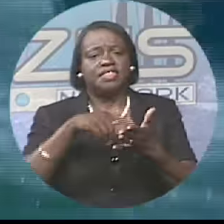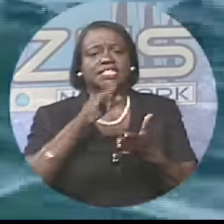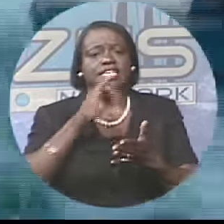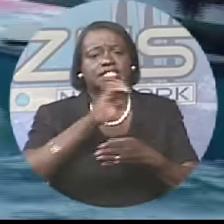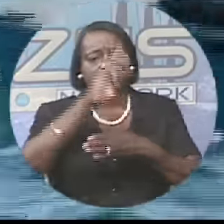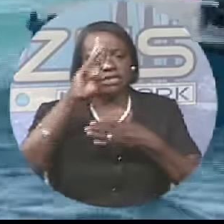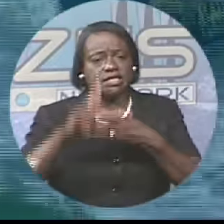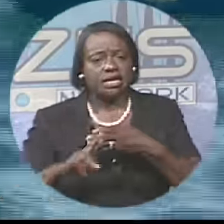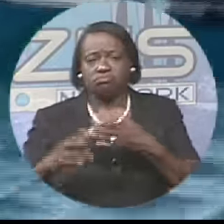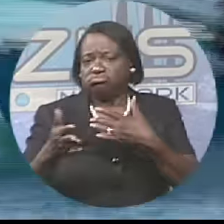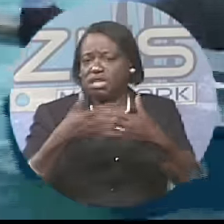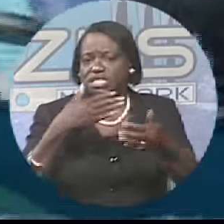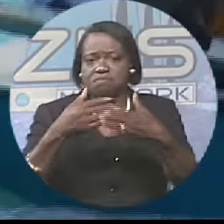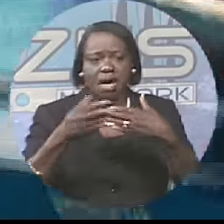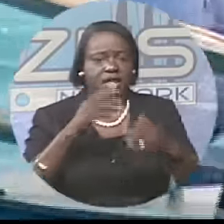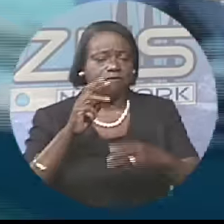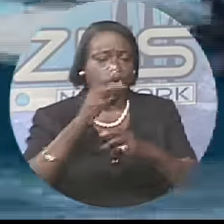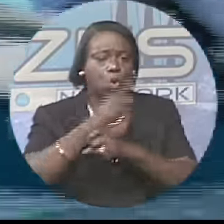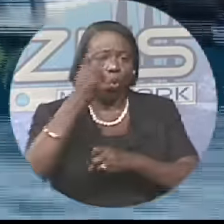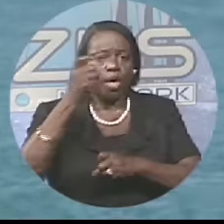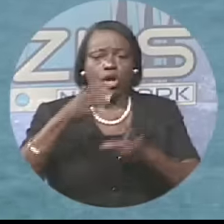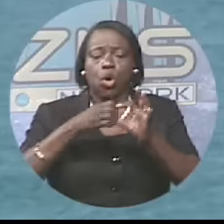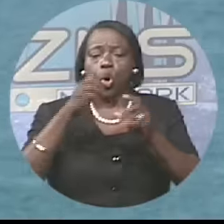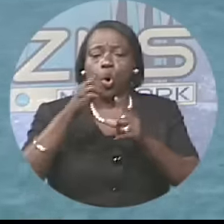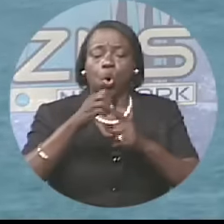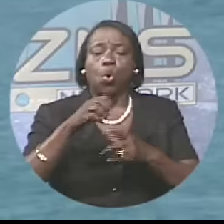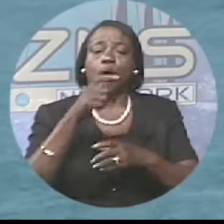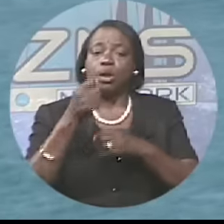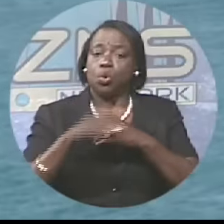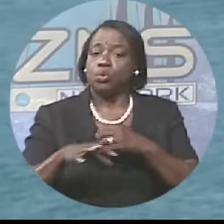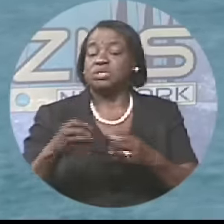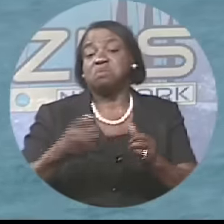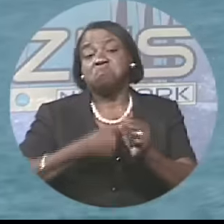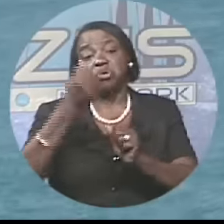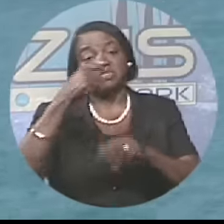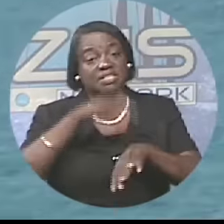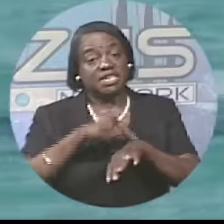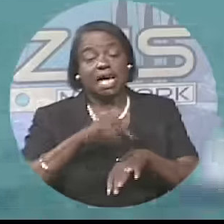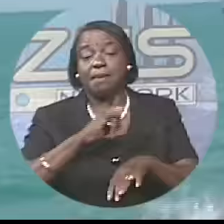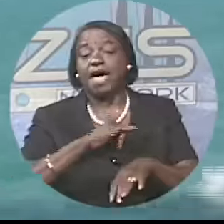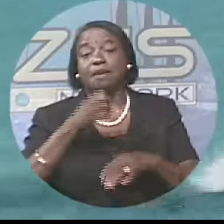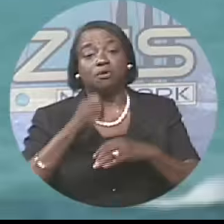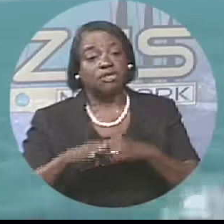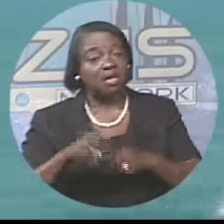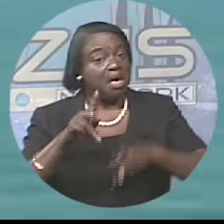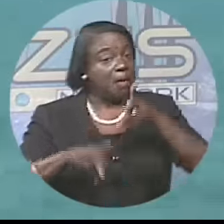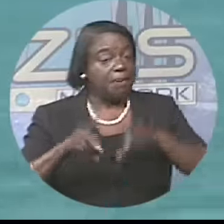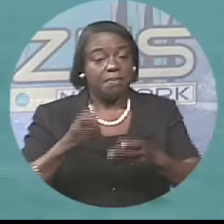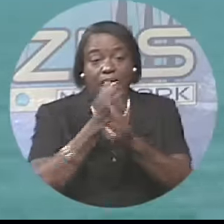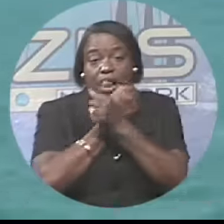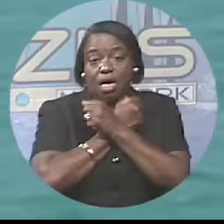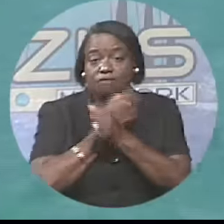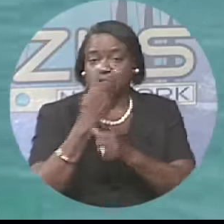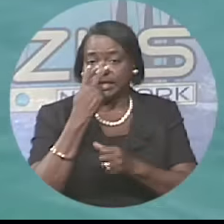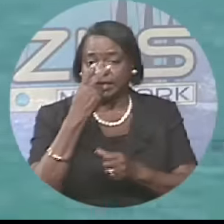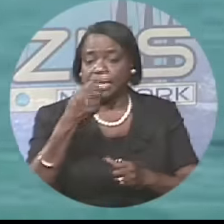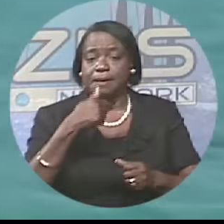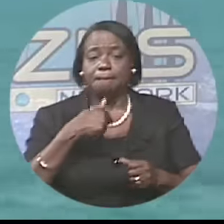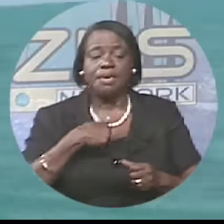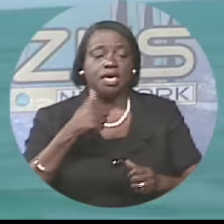or lose. And, you know, most of the time I'm in the losing area. So people just love to see me compete, you know.